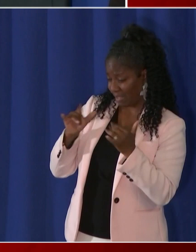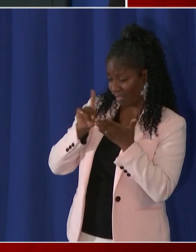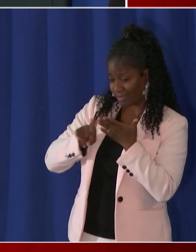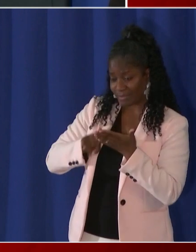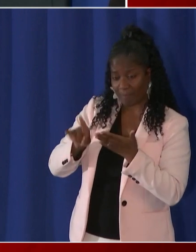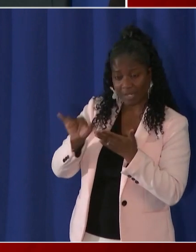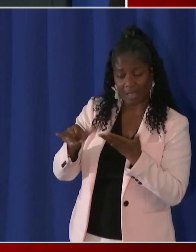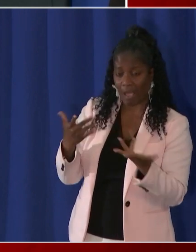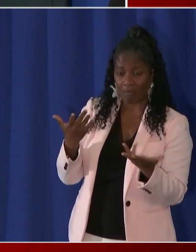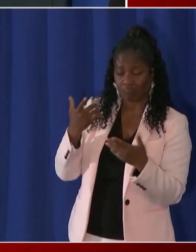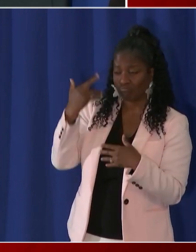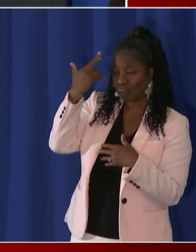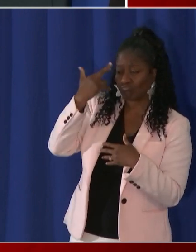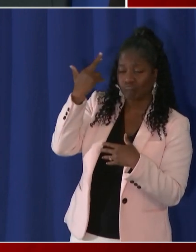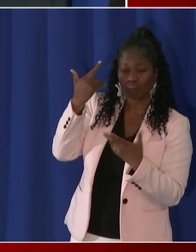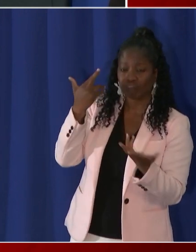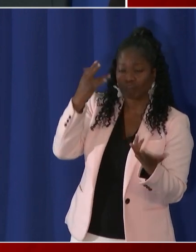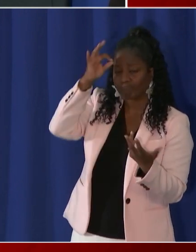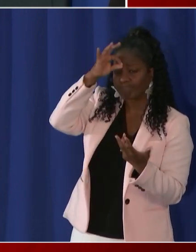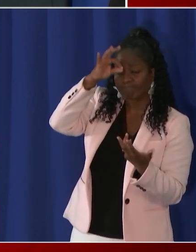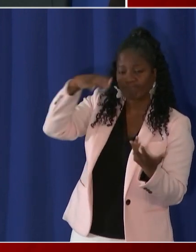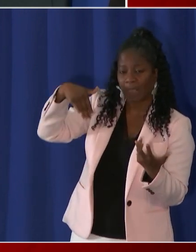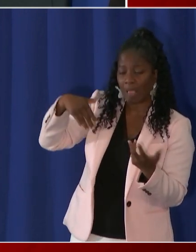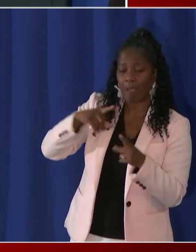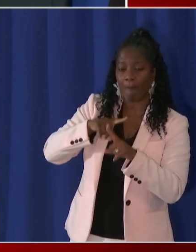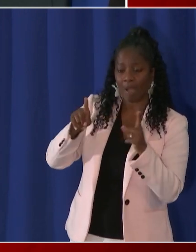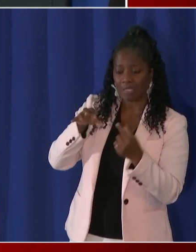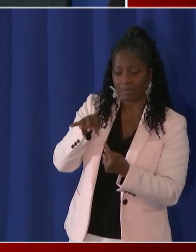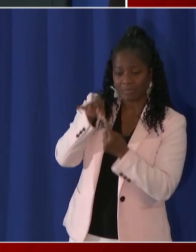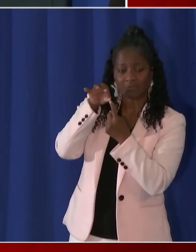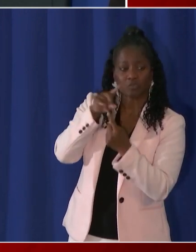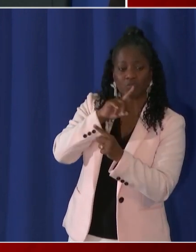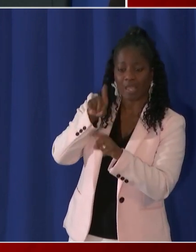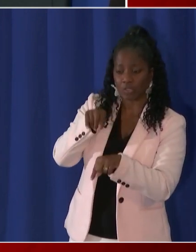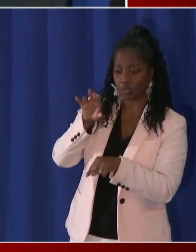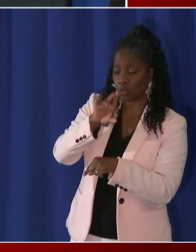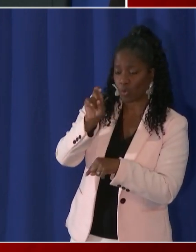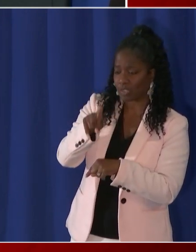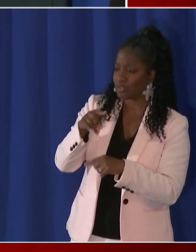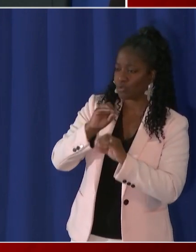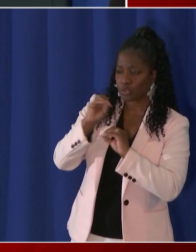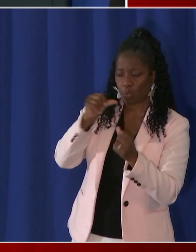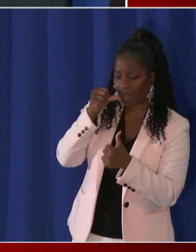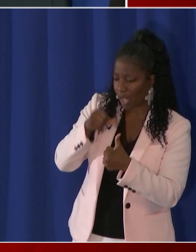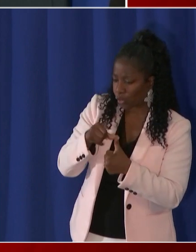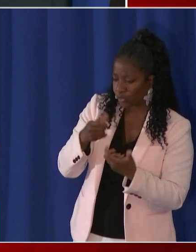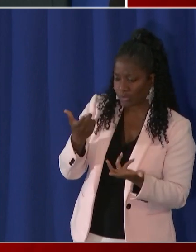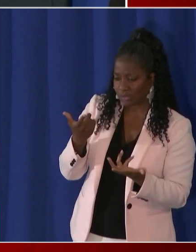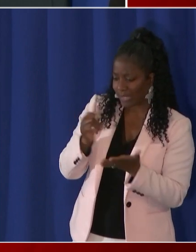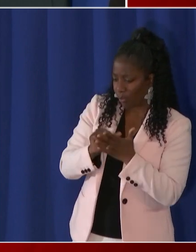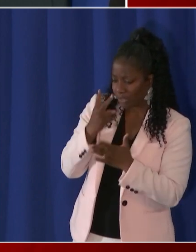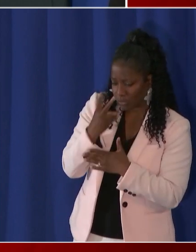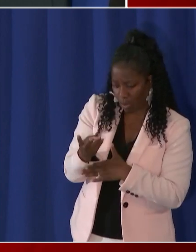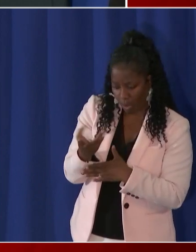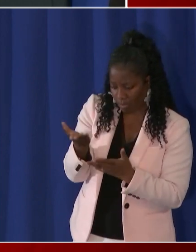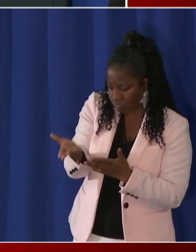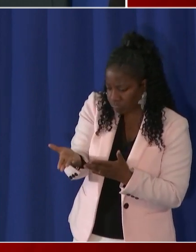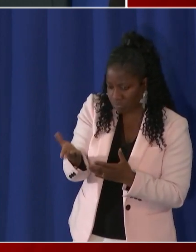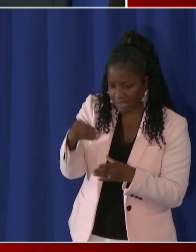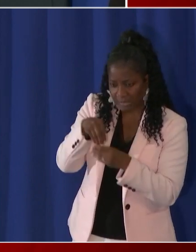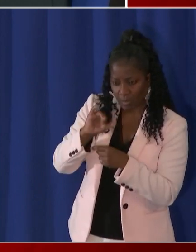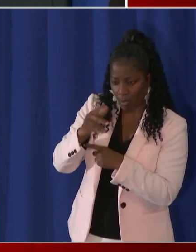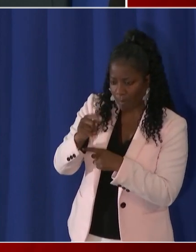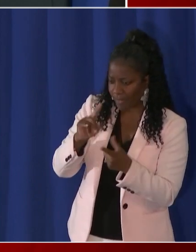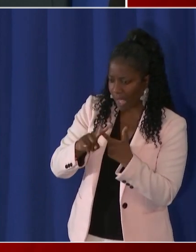examining exactly what the motive is, but specifically answering your question, there were no letters that we saw that